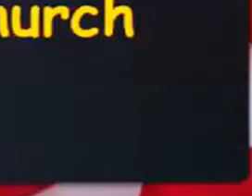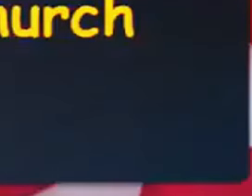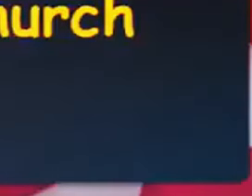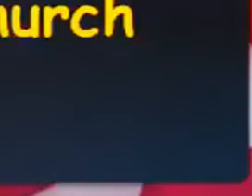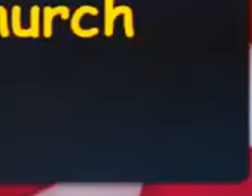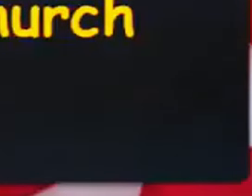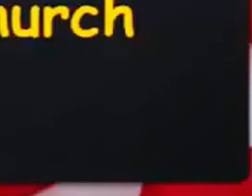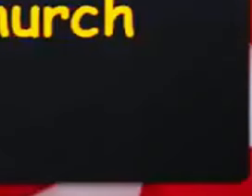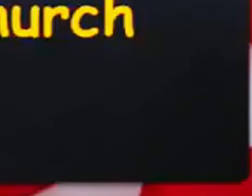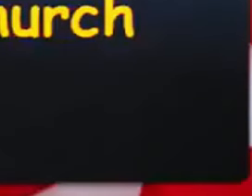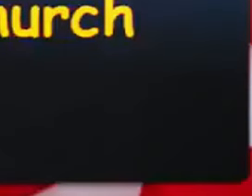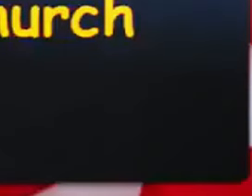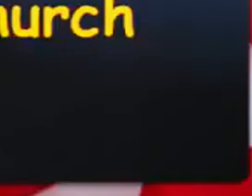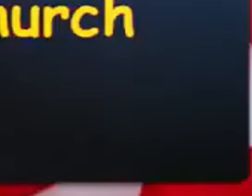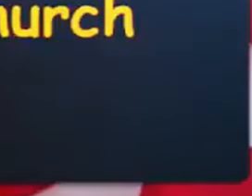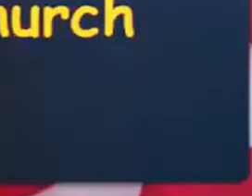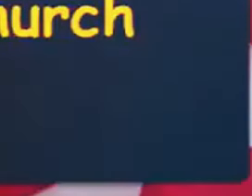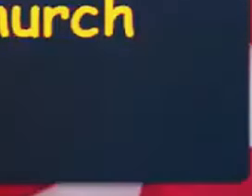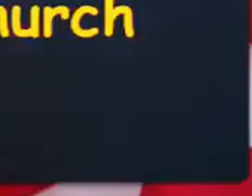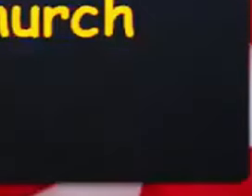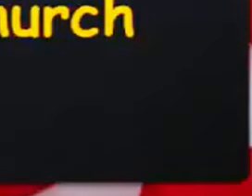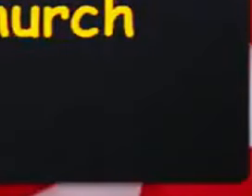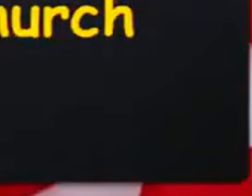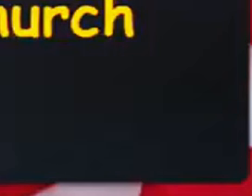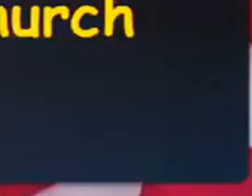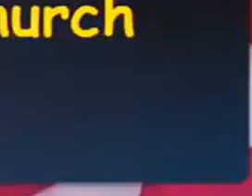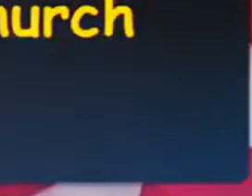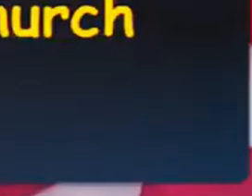she came back from school and she was so angry.